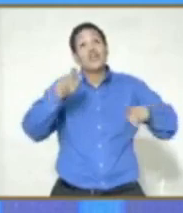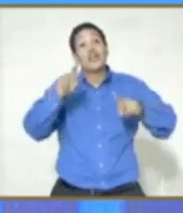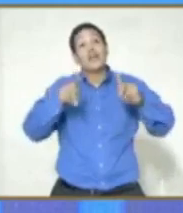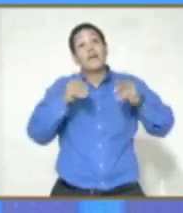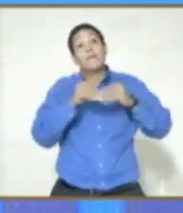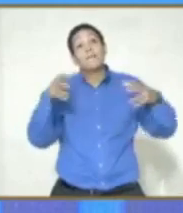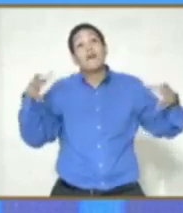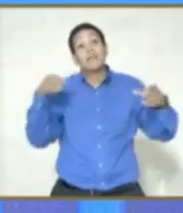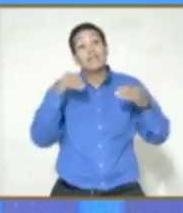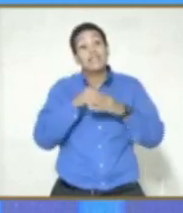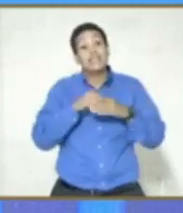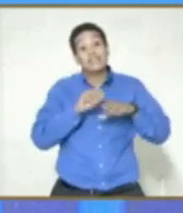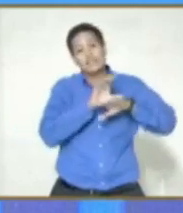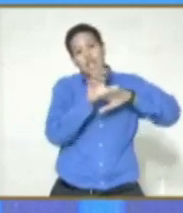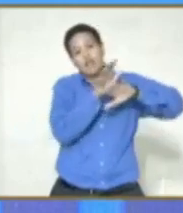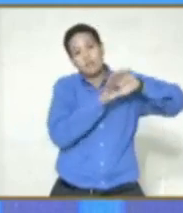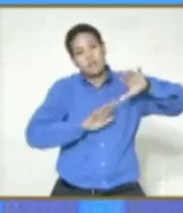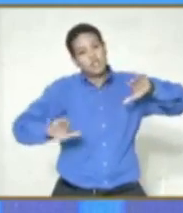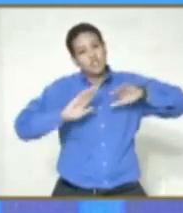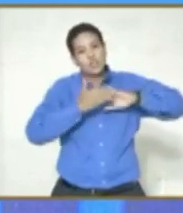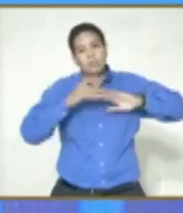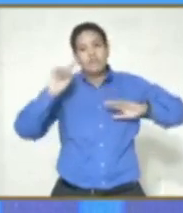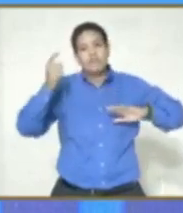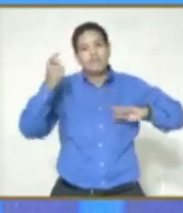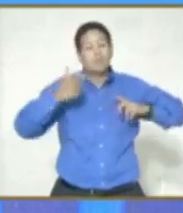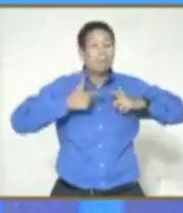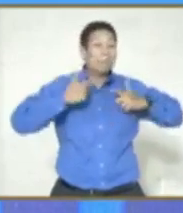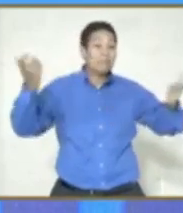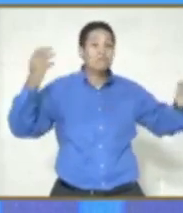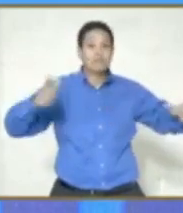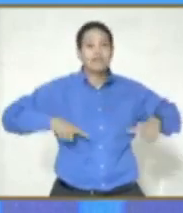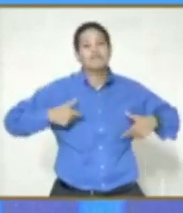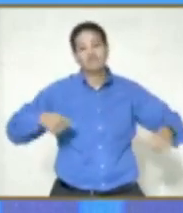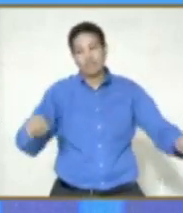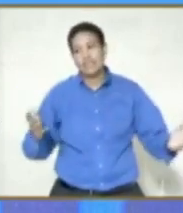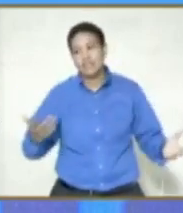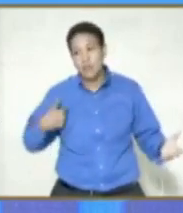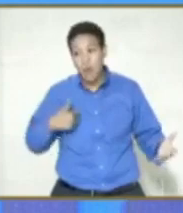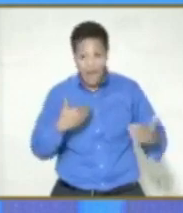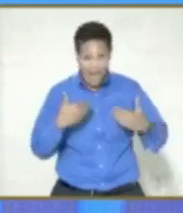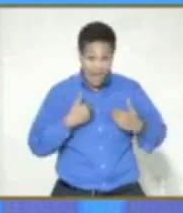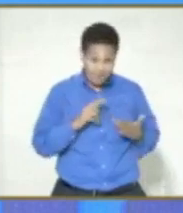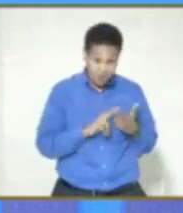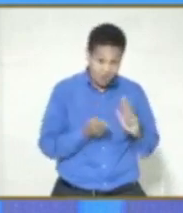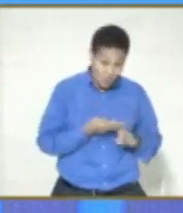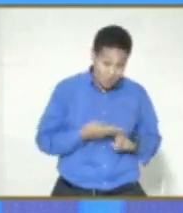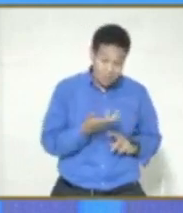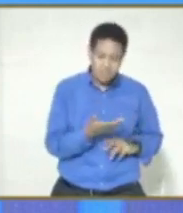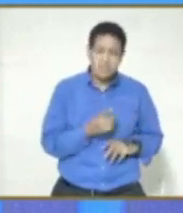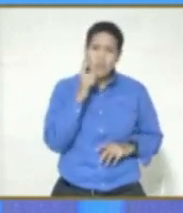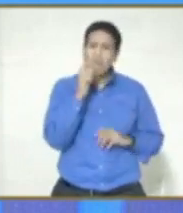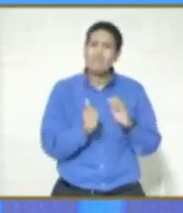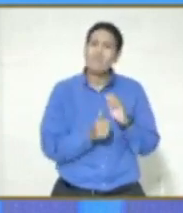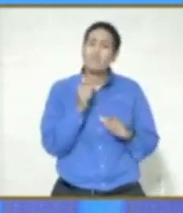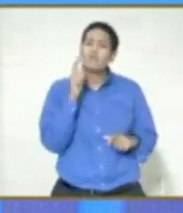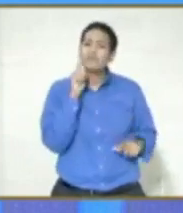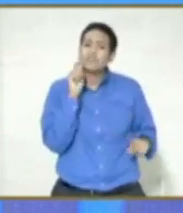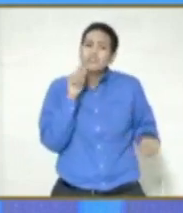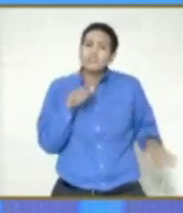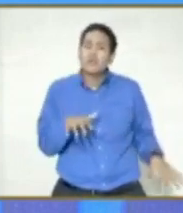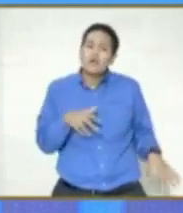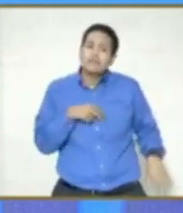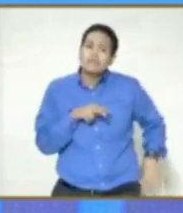of the region. So we have the numbers, And one of the most frightening things about